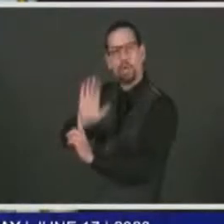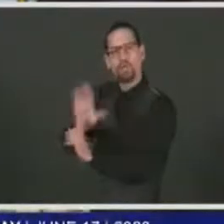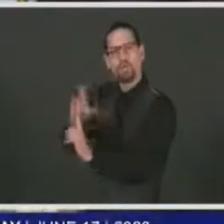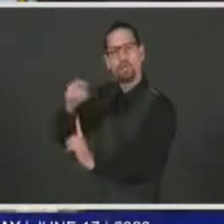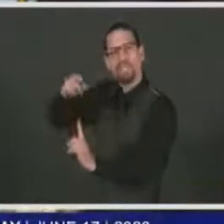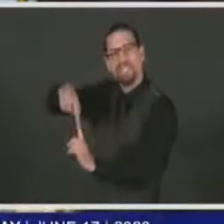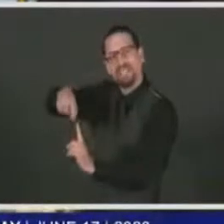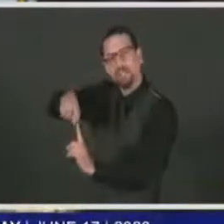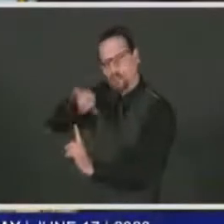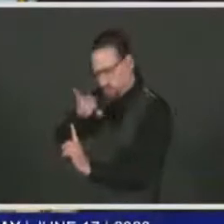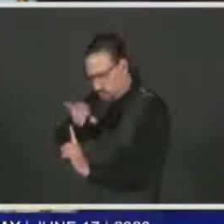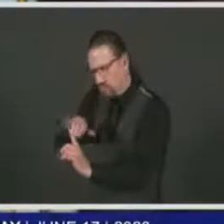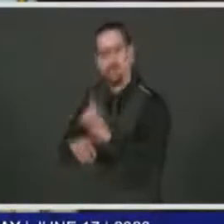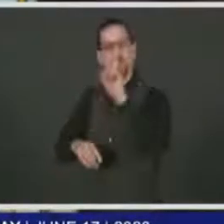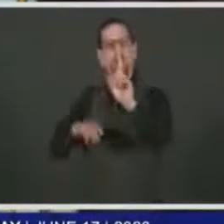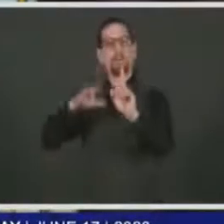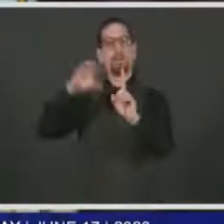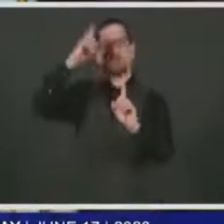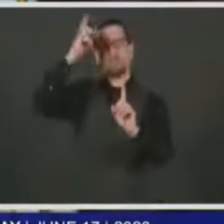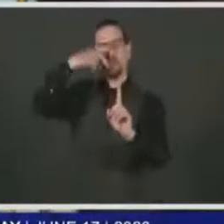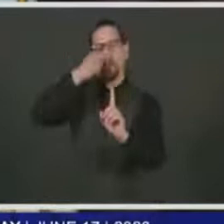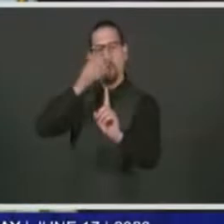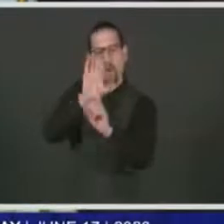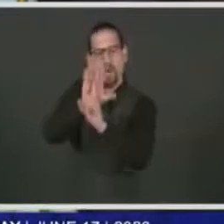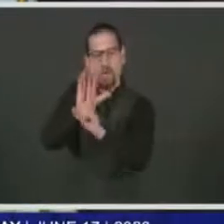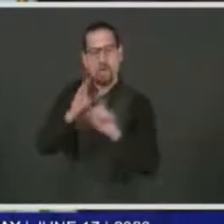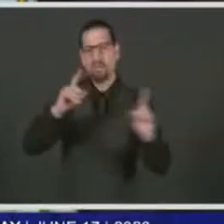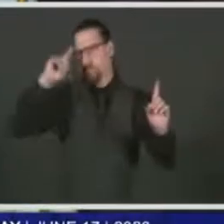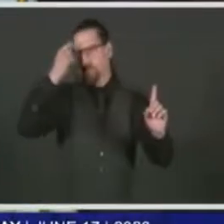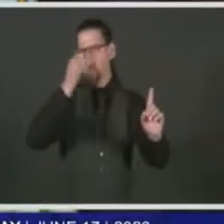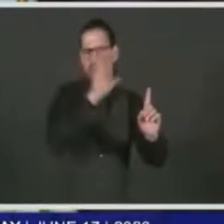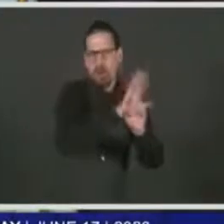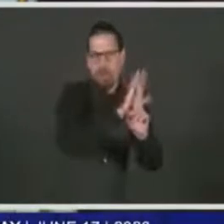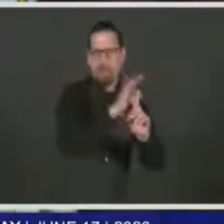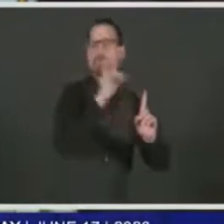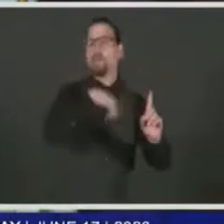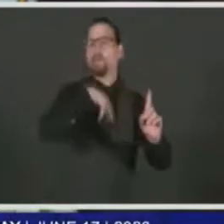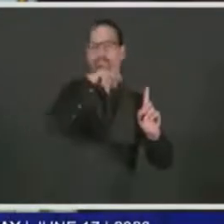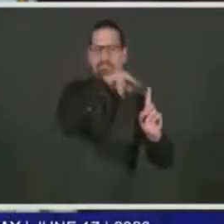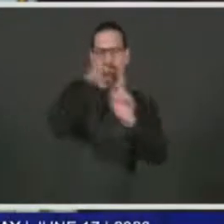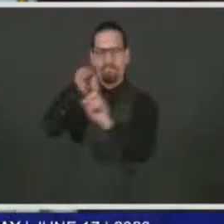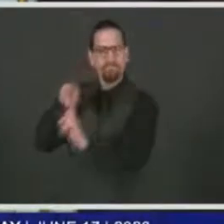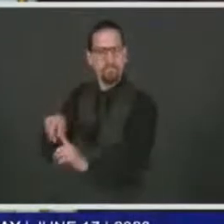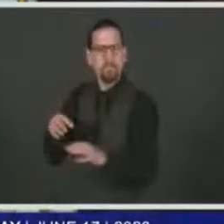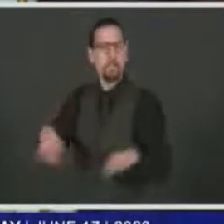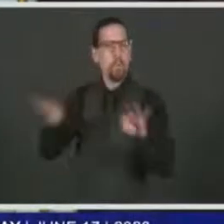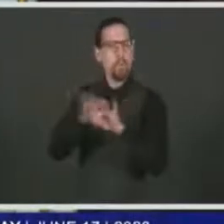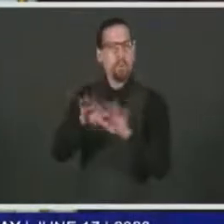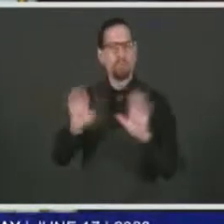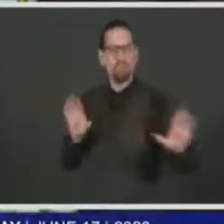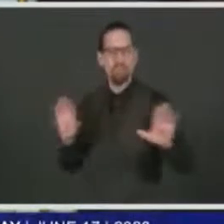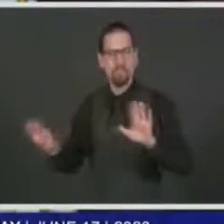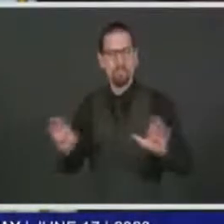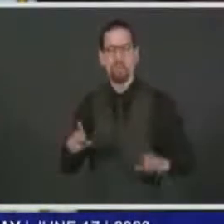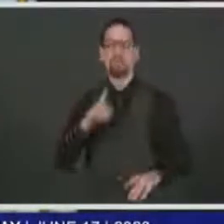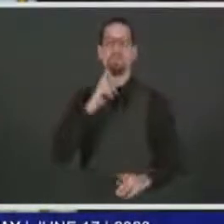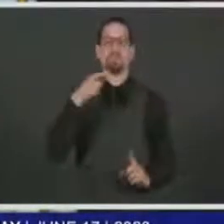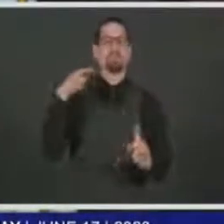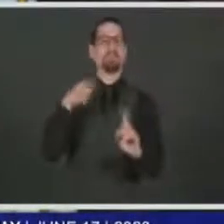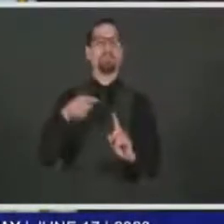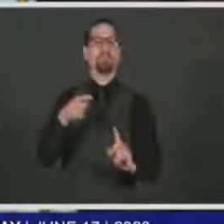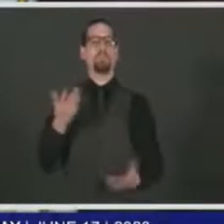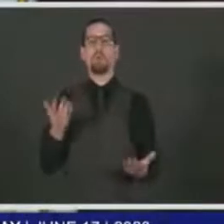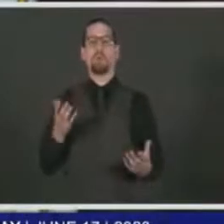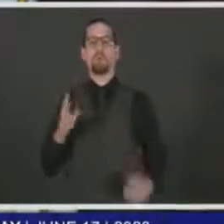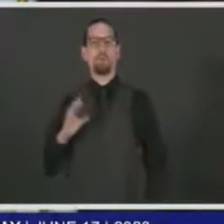and knowing our communities, is we can be personalized in our approach, and I think that's a huge reason why we've been ahead of the